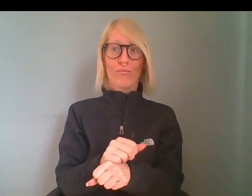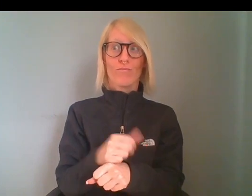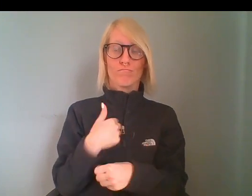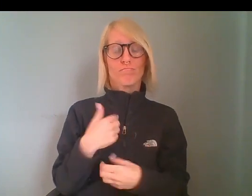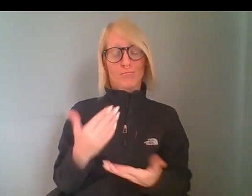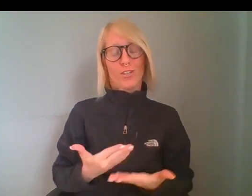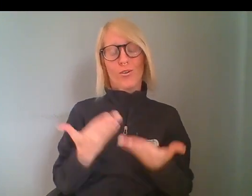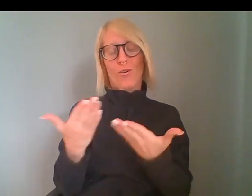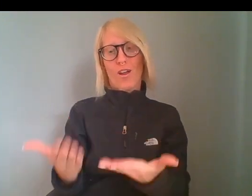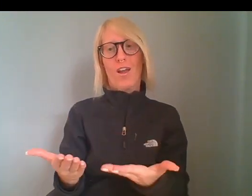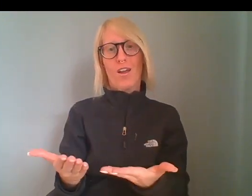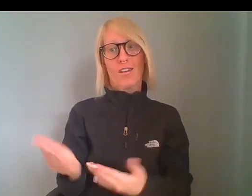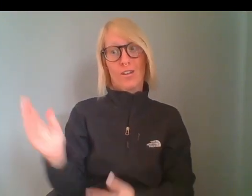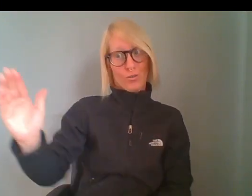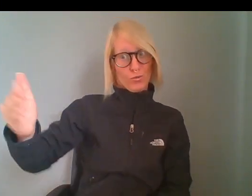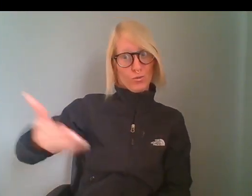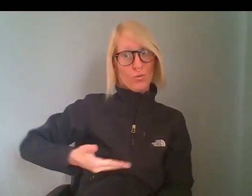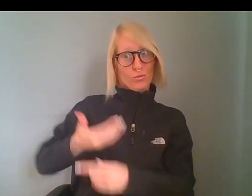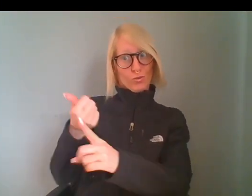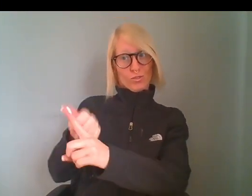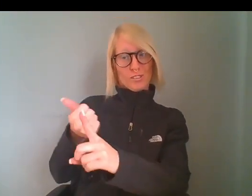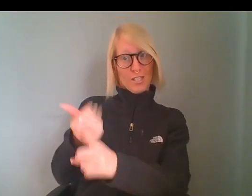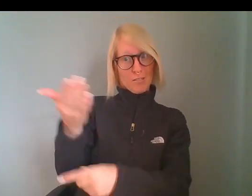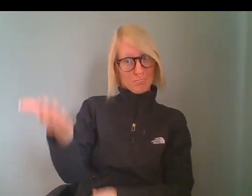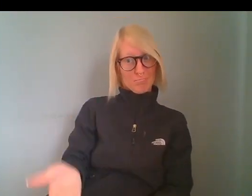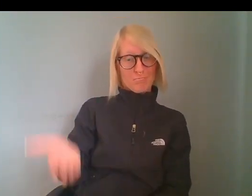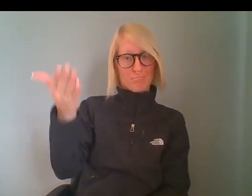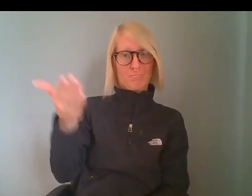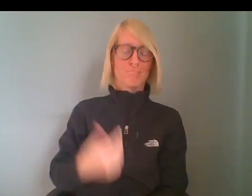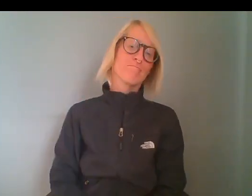and let you introduce yourself.